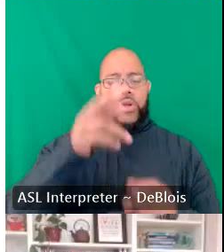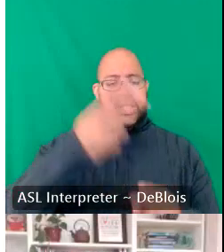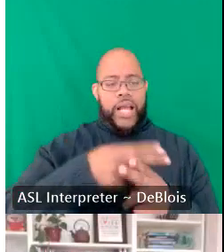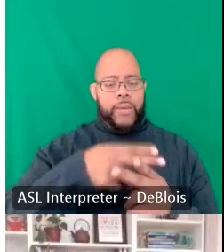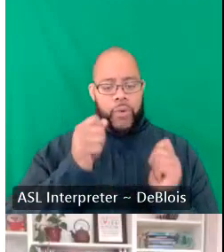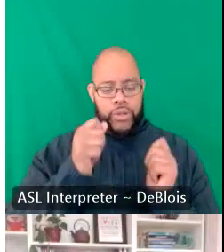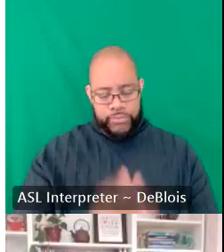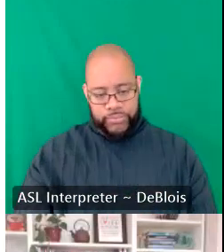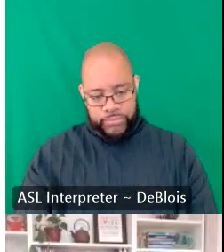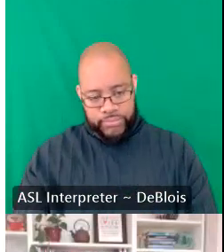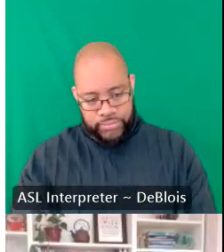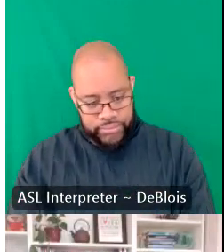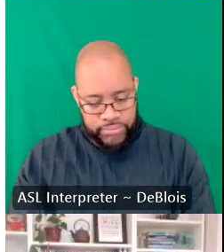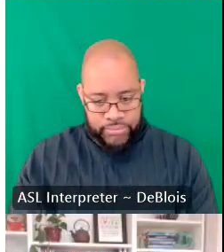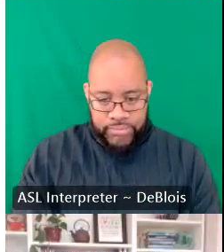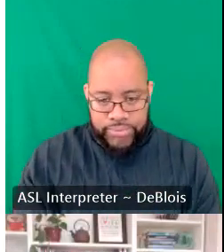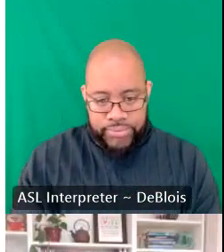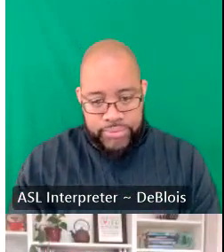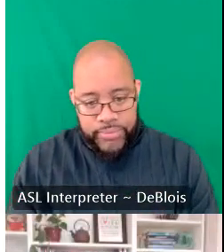quick.